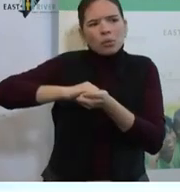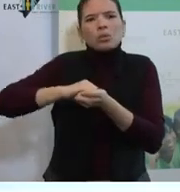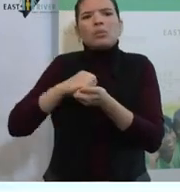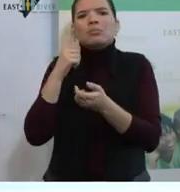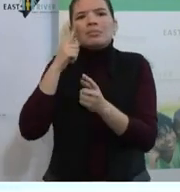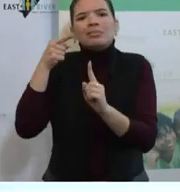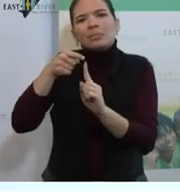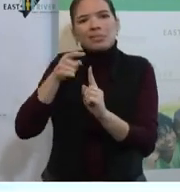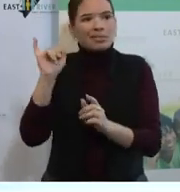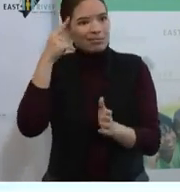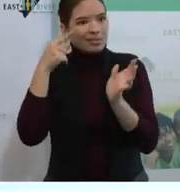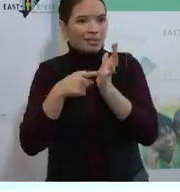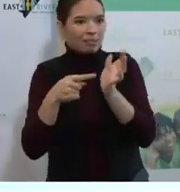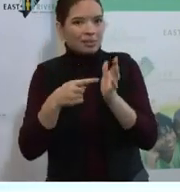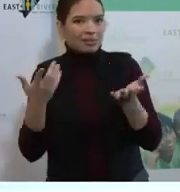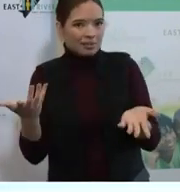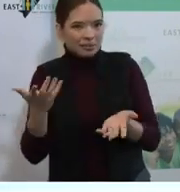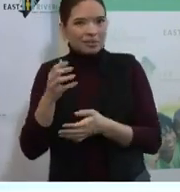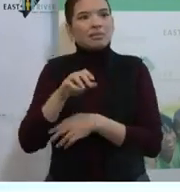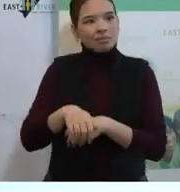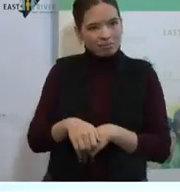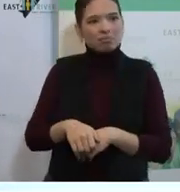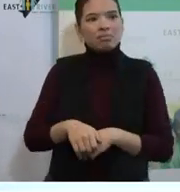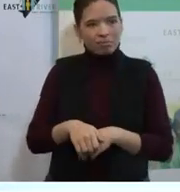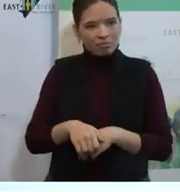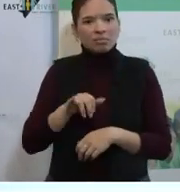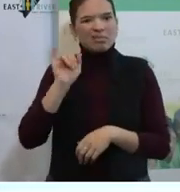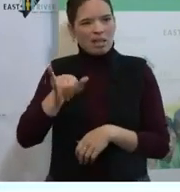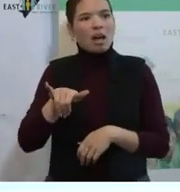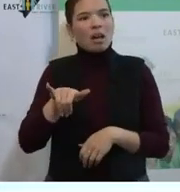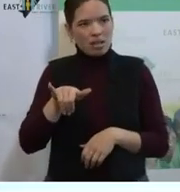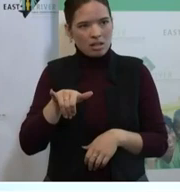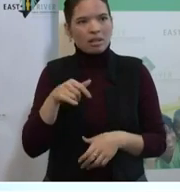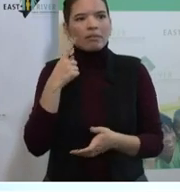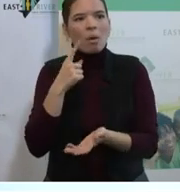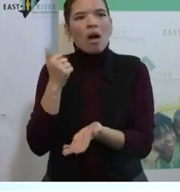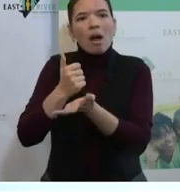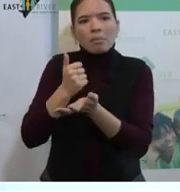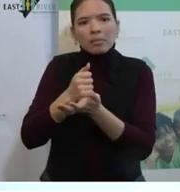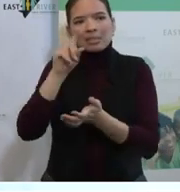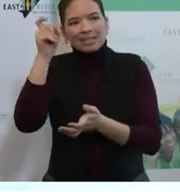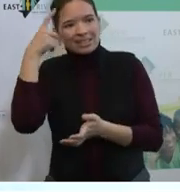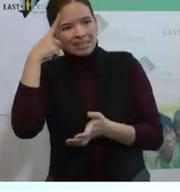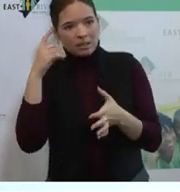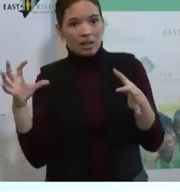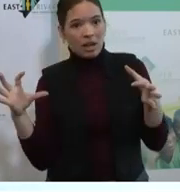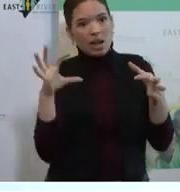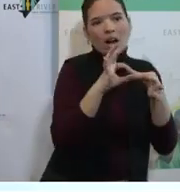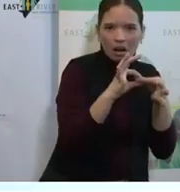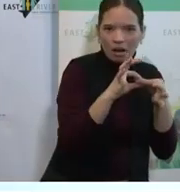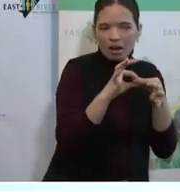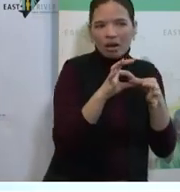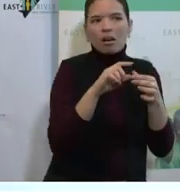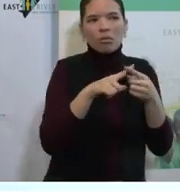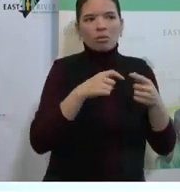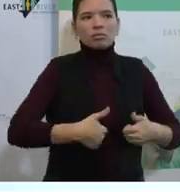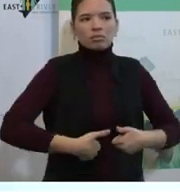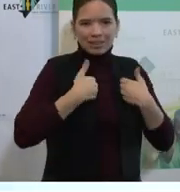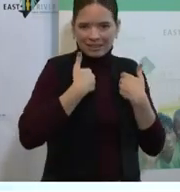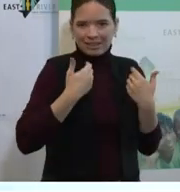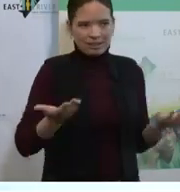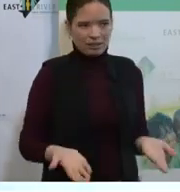7, brings government closer to residents and brings government right in their